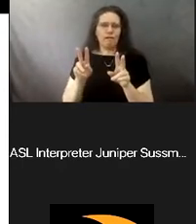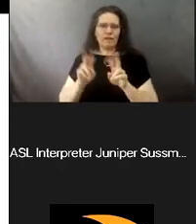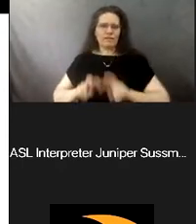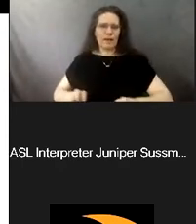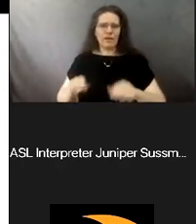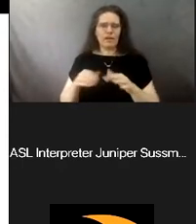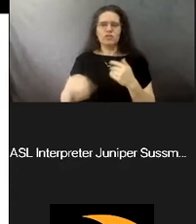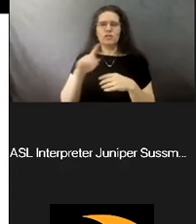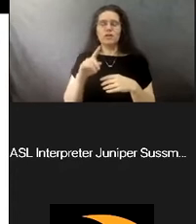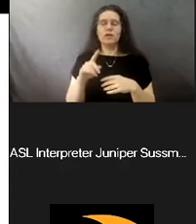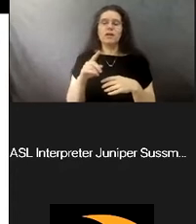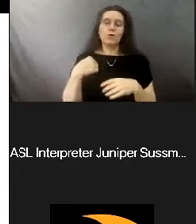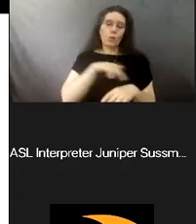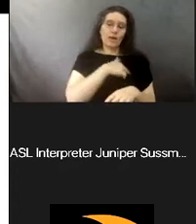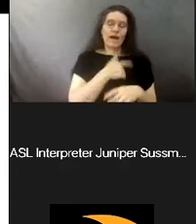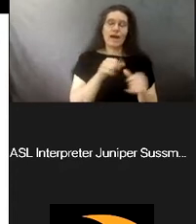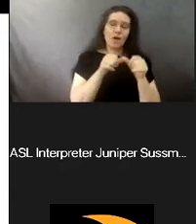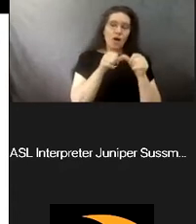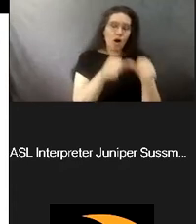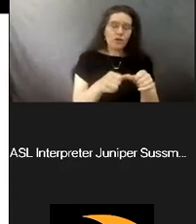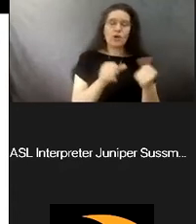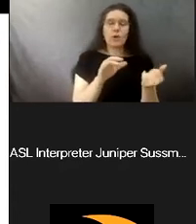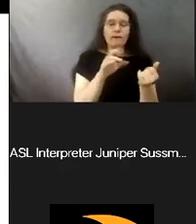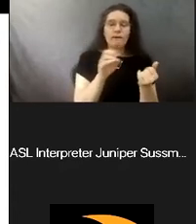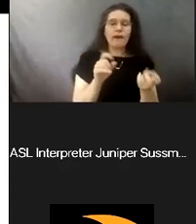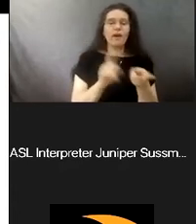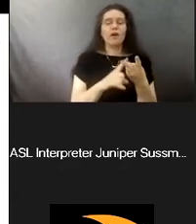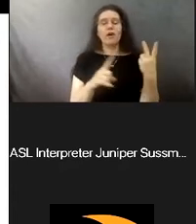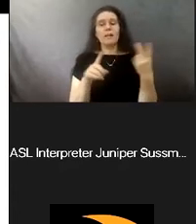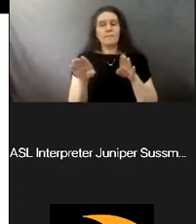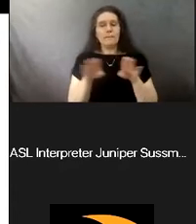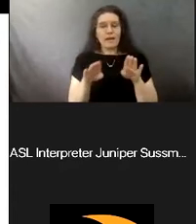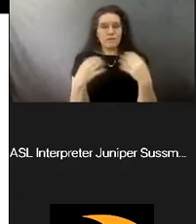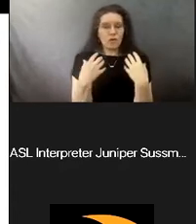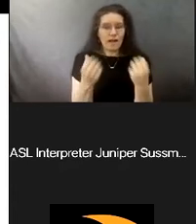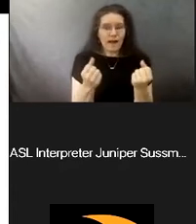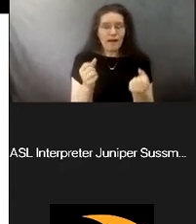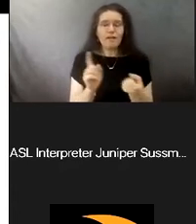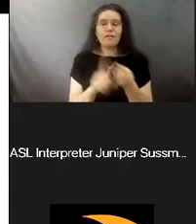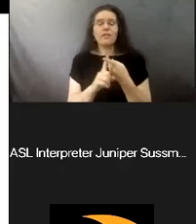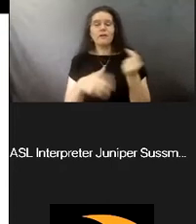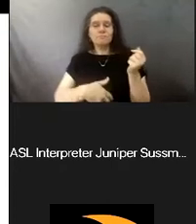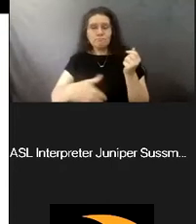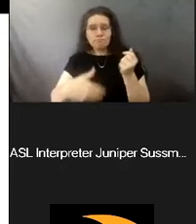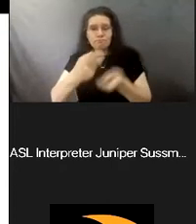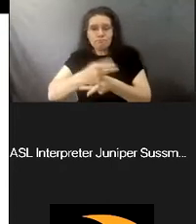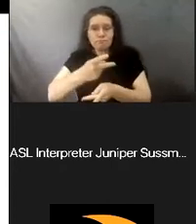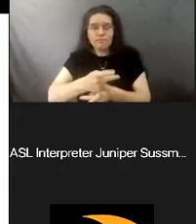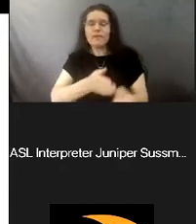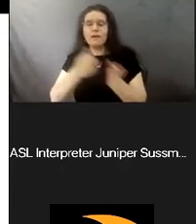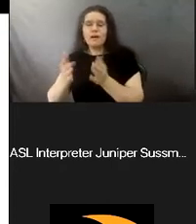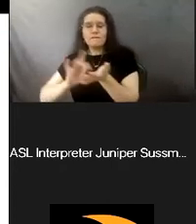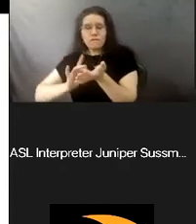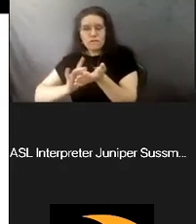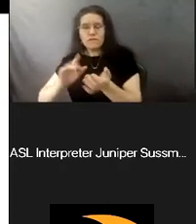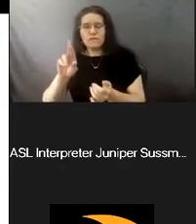primary care, behavioral health, midwifery, dental, and pharmacy. We can connect them to all of our services. And what we do when we're doing